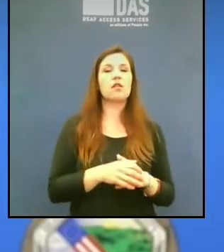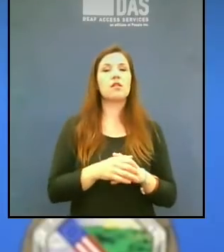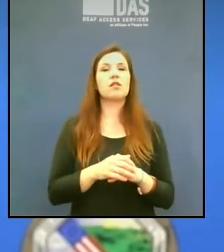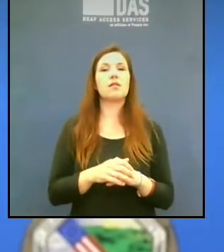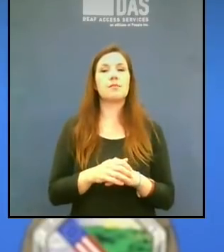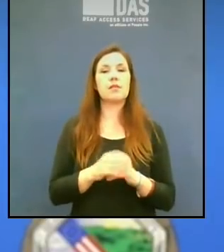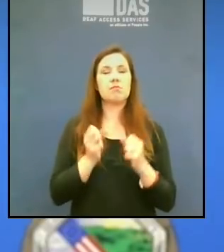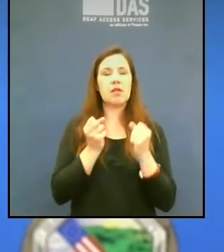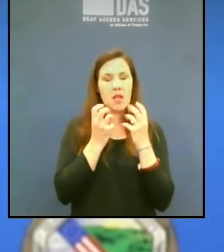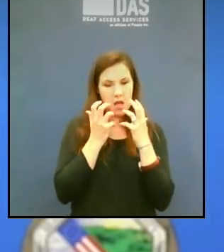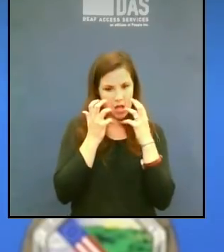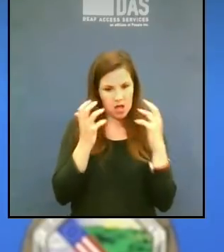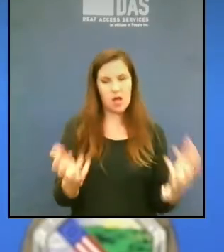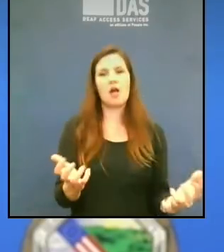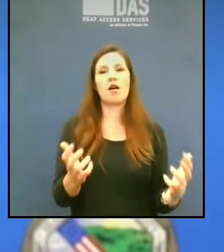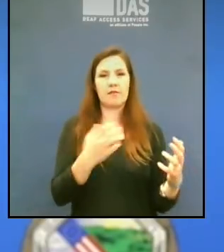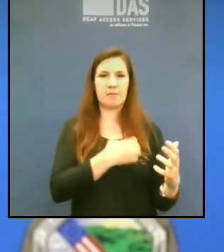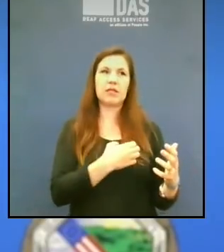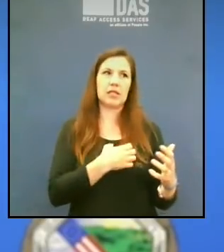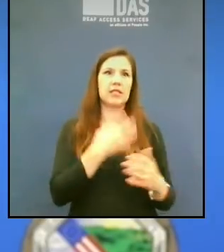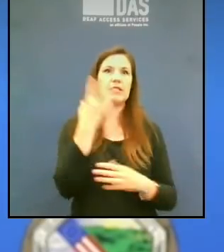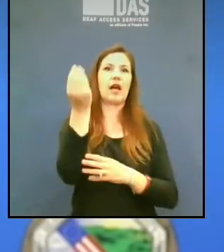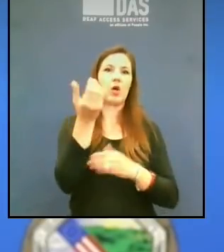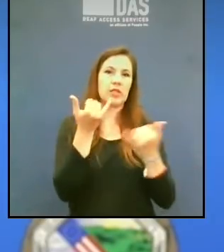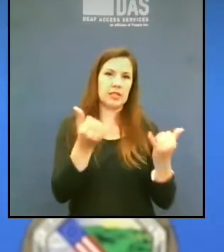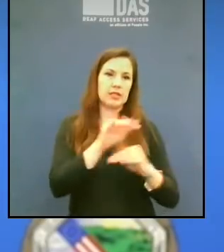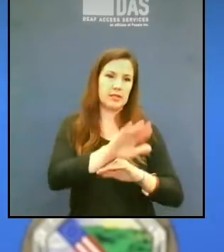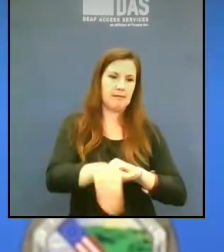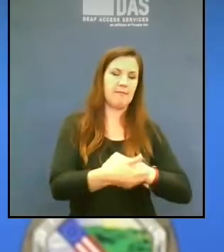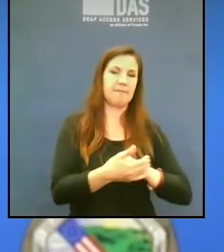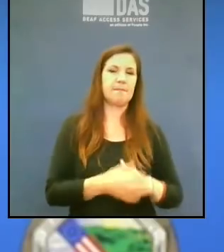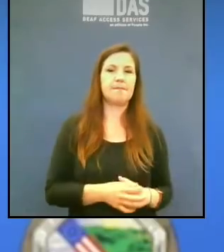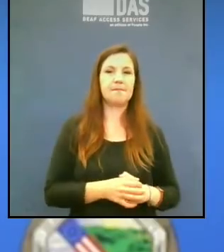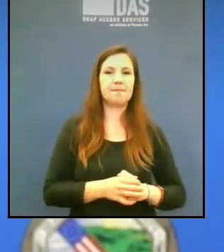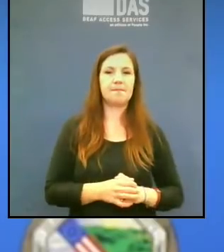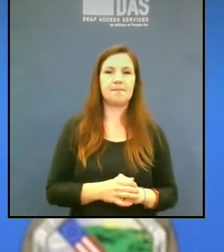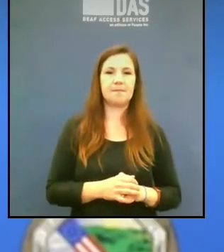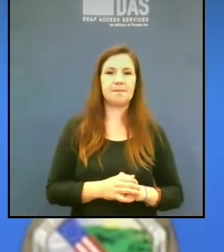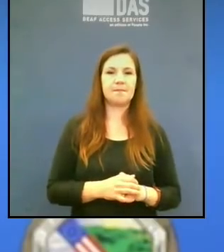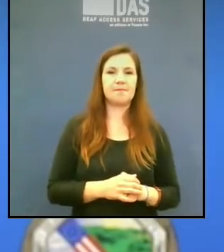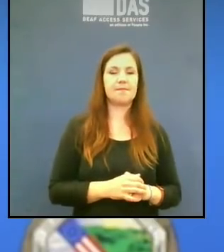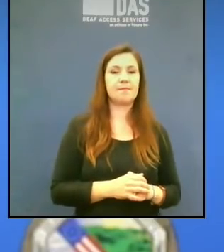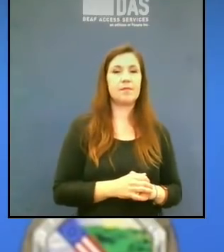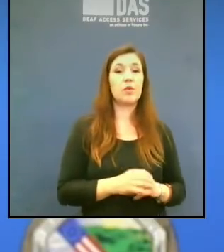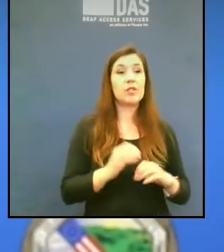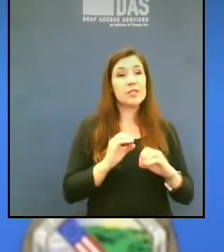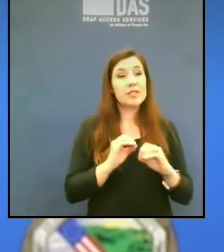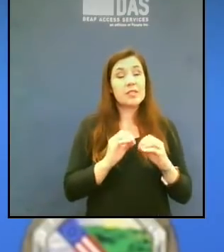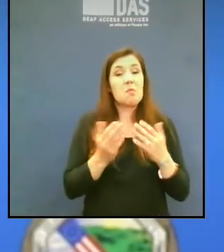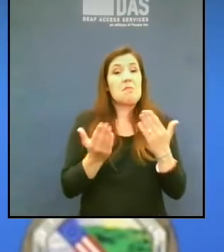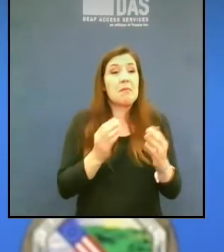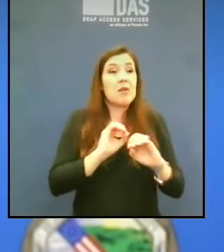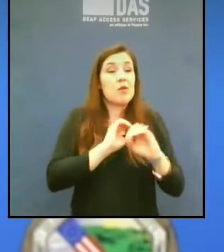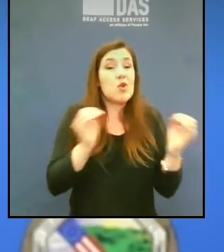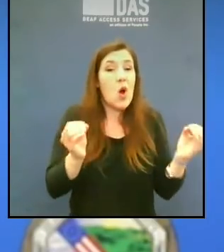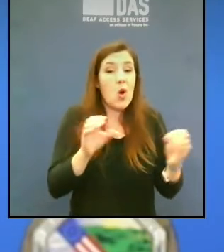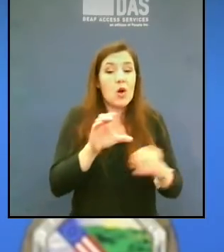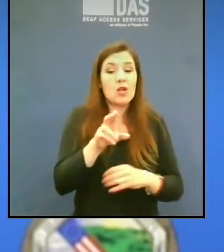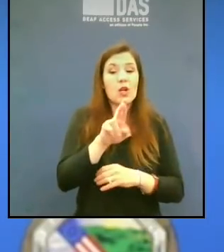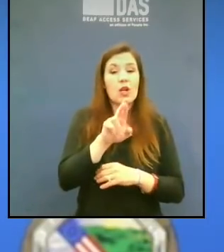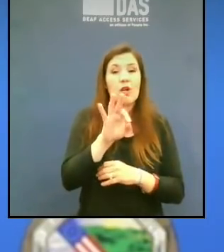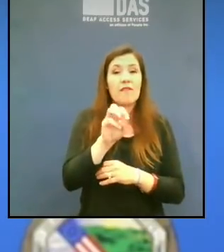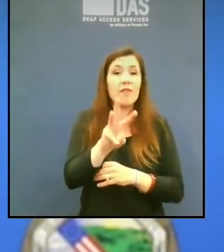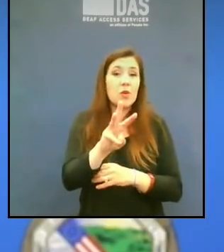be a lot of police on the streets tonight. So while the curfews will not be in place except for Buffalo and Cheektowaga, if you think you can take advantage of